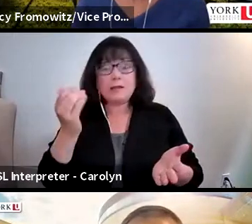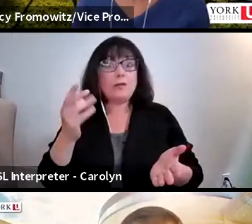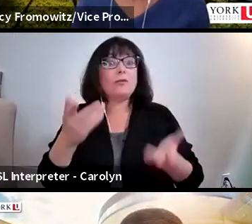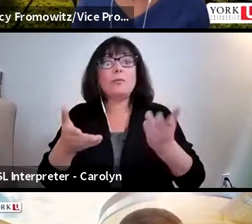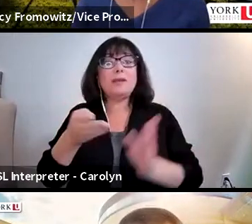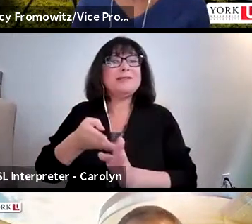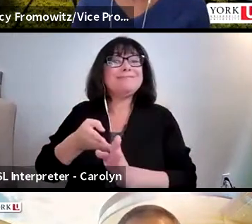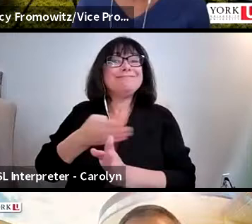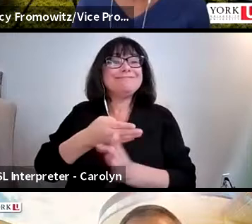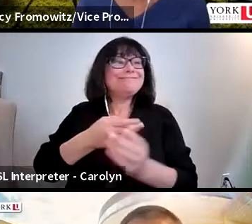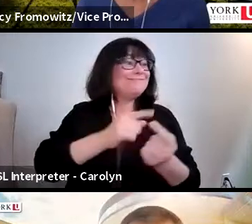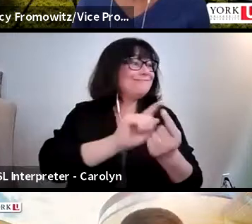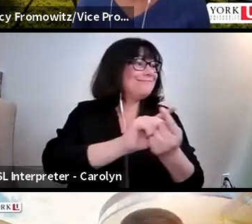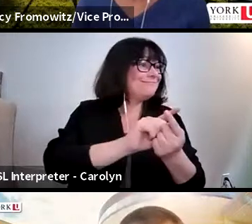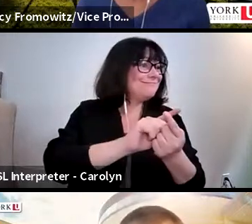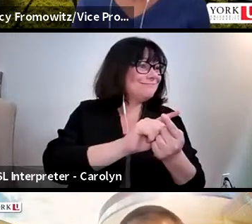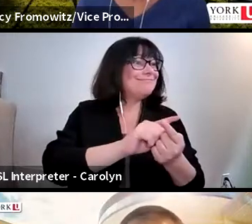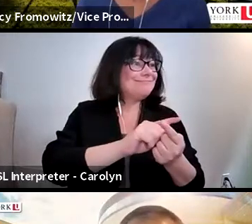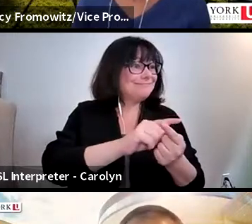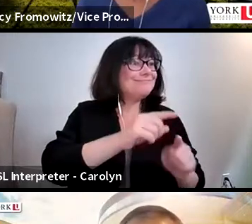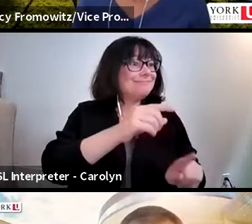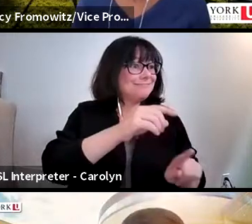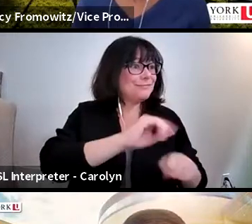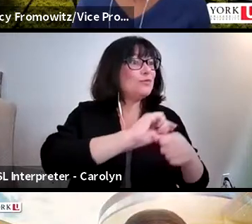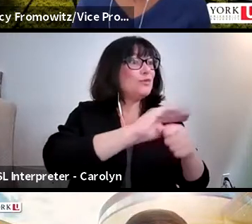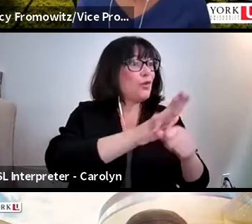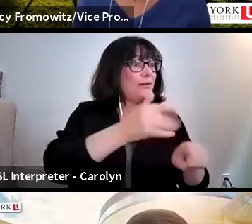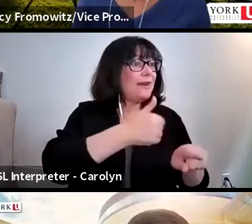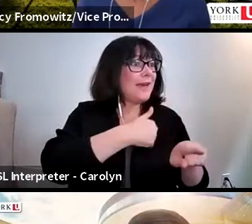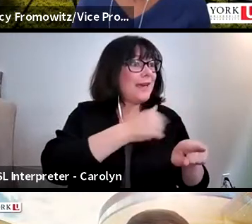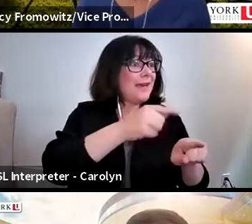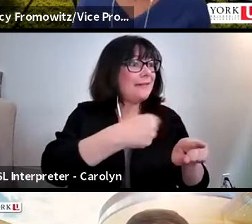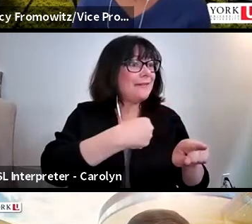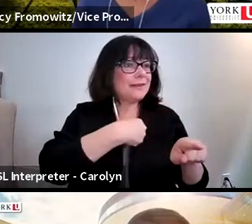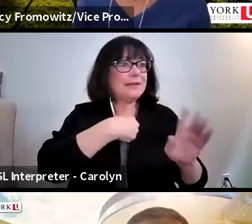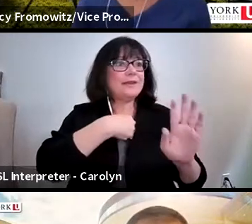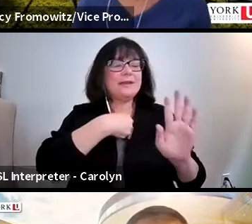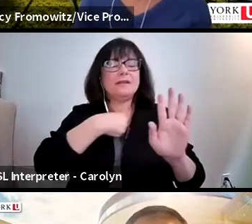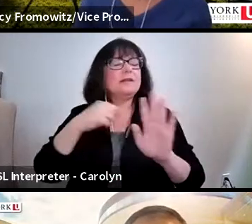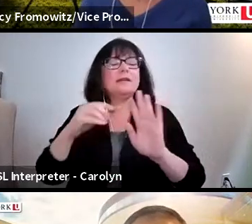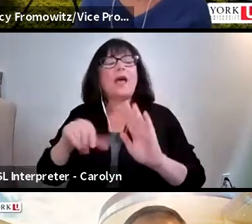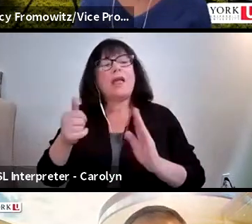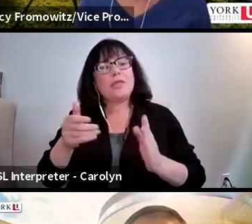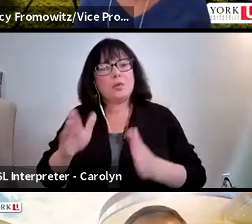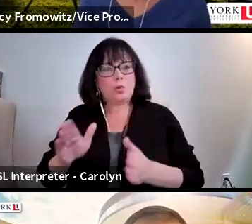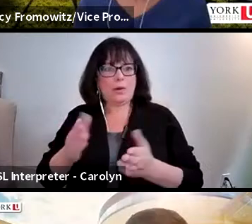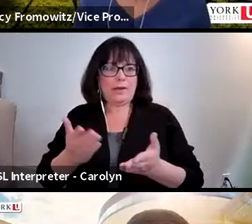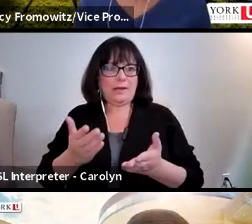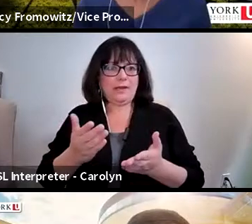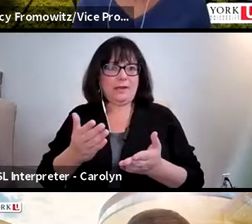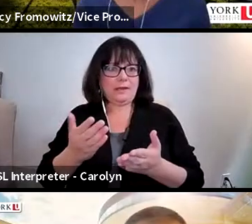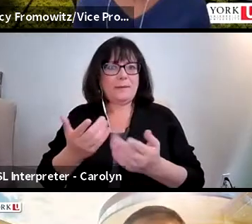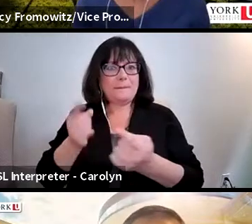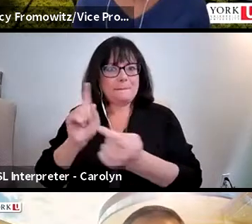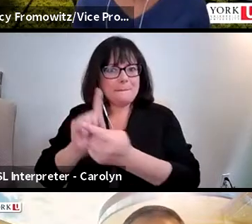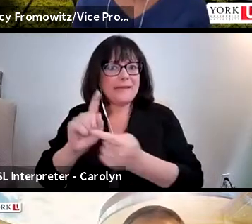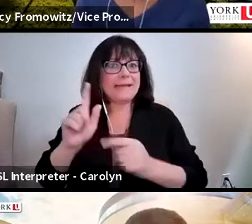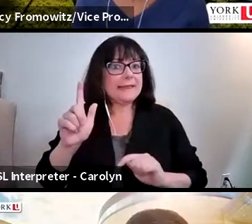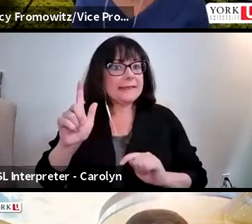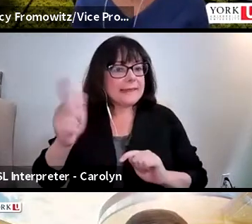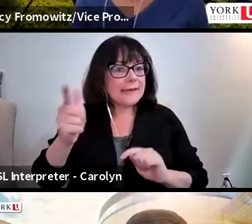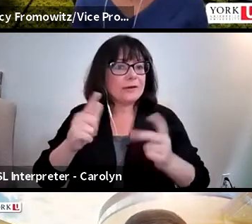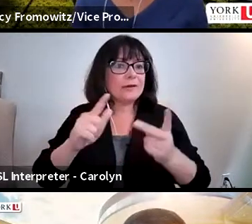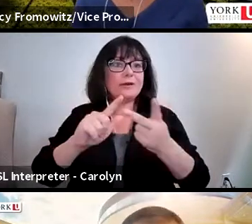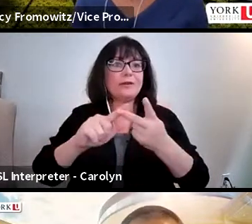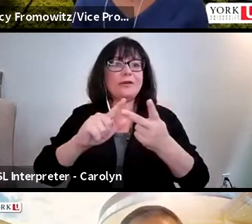that there's an alternate way for them to participate, to access the materials, to fulfill that requirement at a later time in a different way,